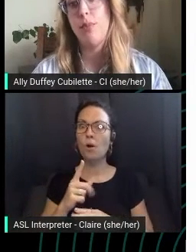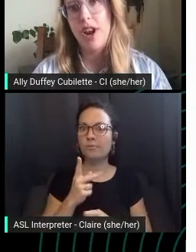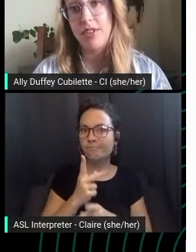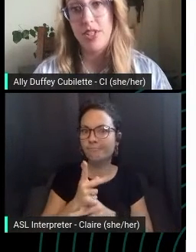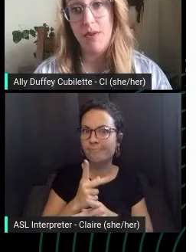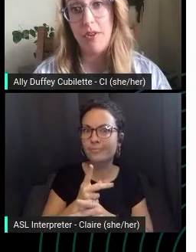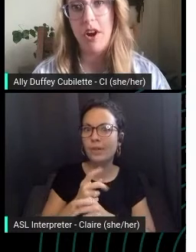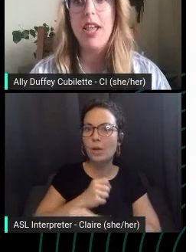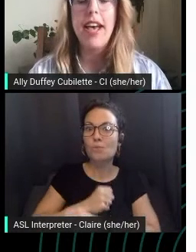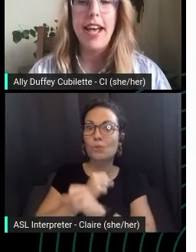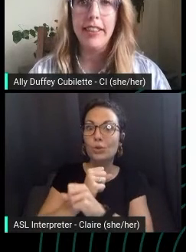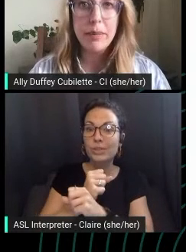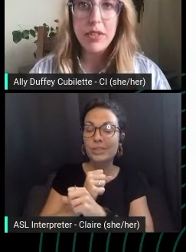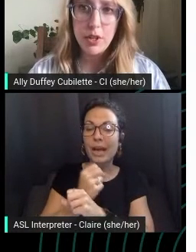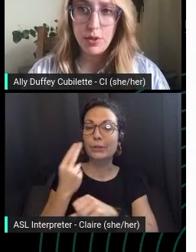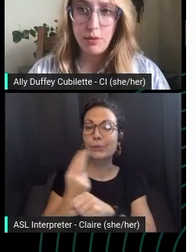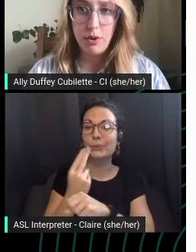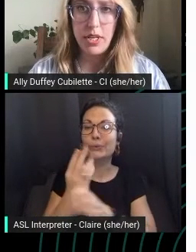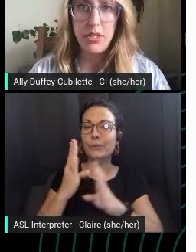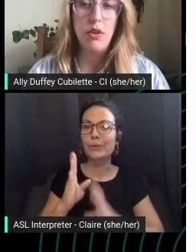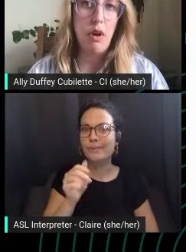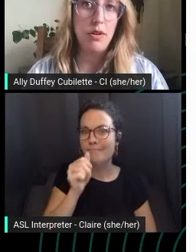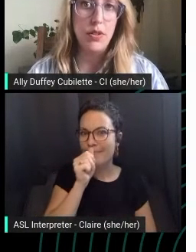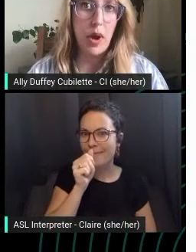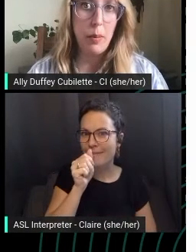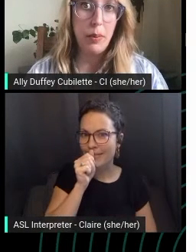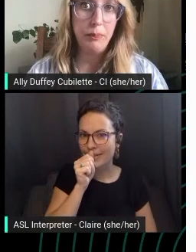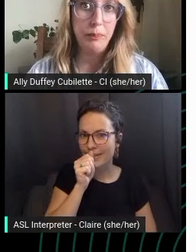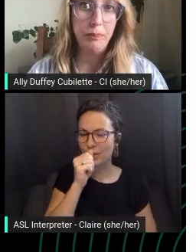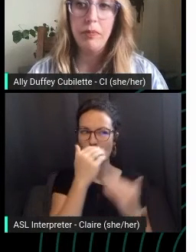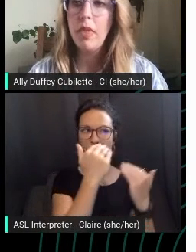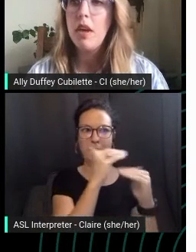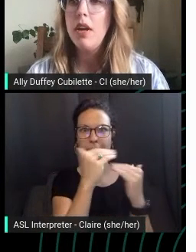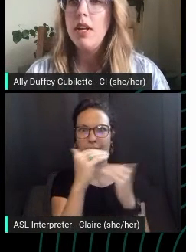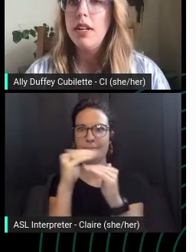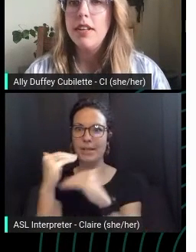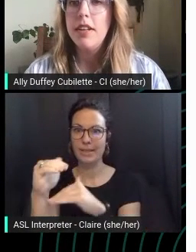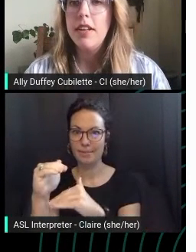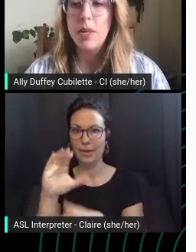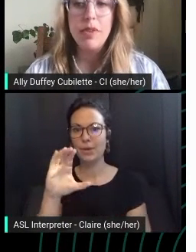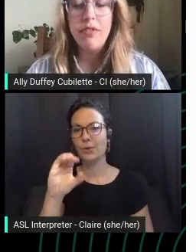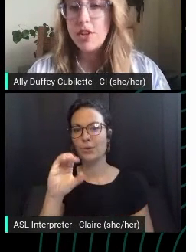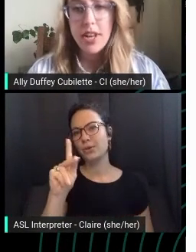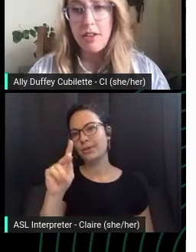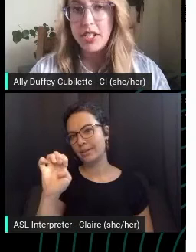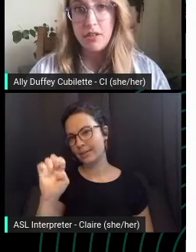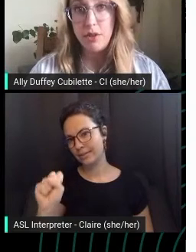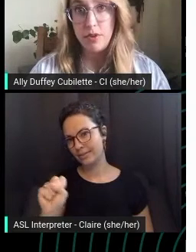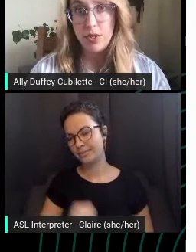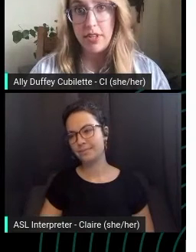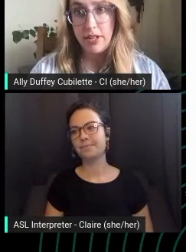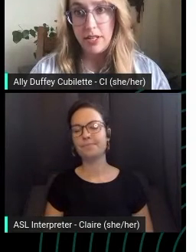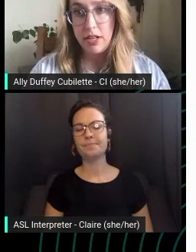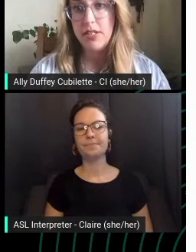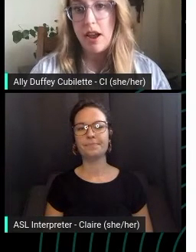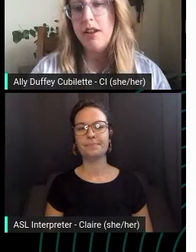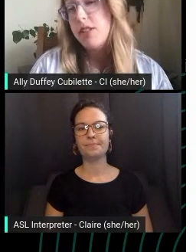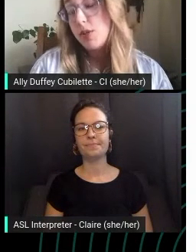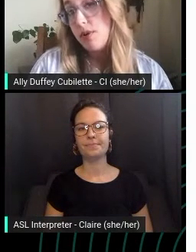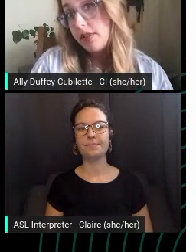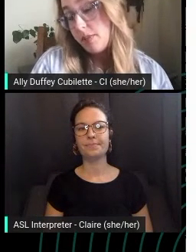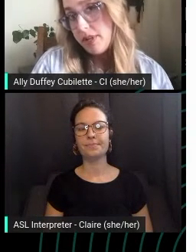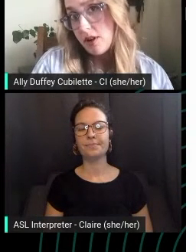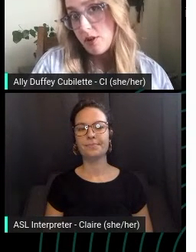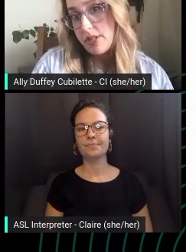protect user privacy rather, and limit the use of cookies across the web. Some of the functionality of universal analytics